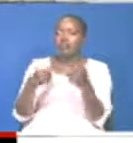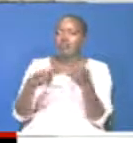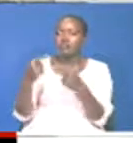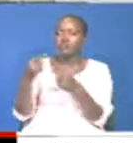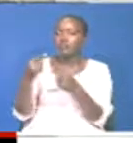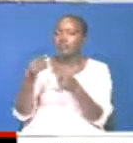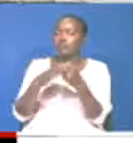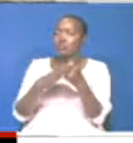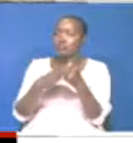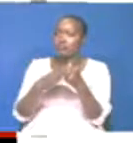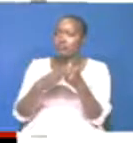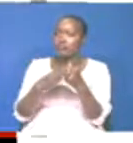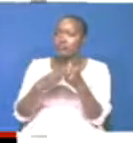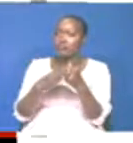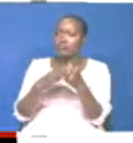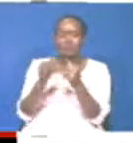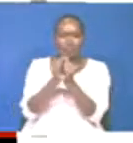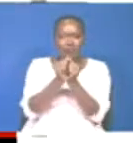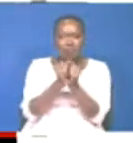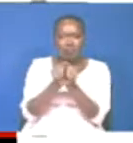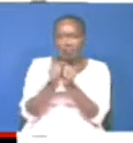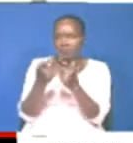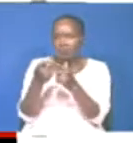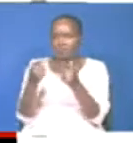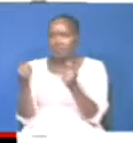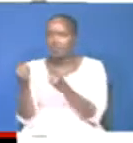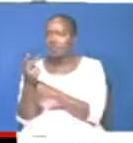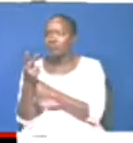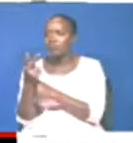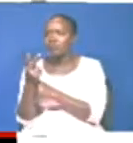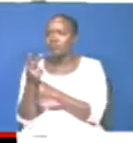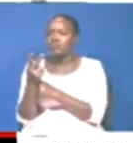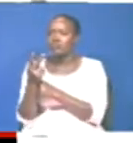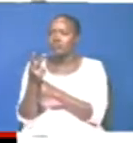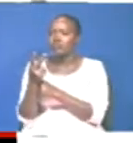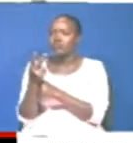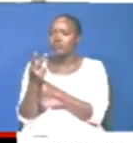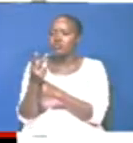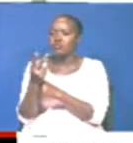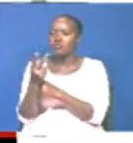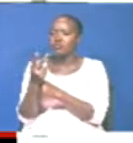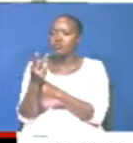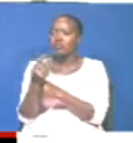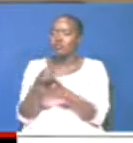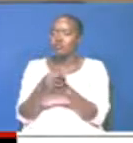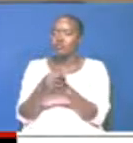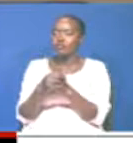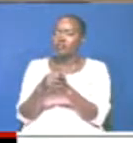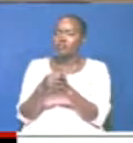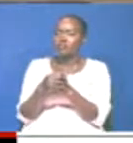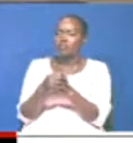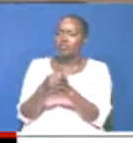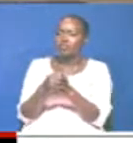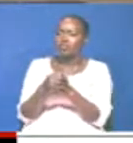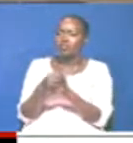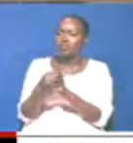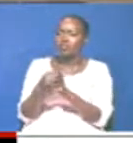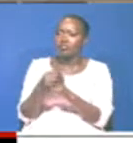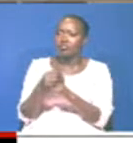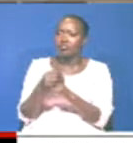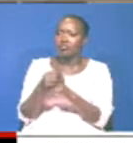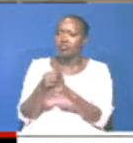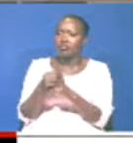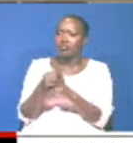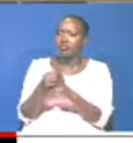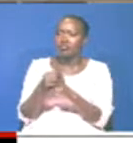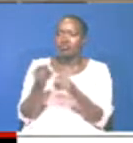10 of the 12. Was it 10? 10 of the 12. It's a long time ago. You was still young. That is a hit squad. It was a hit squad. And from